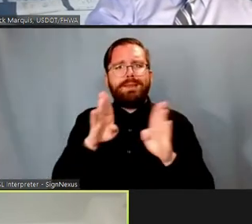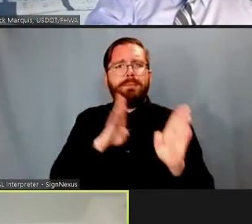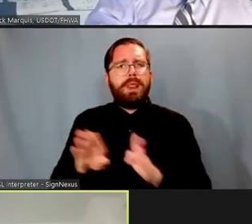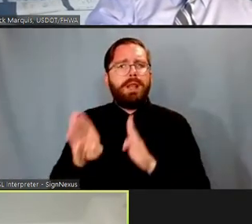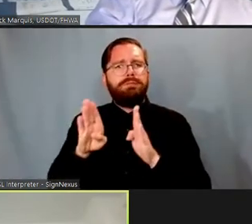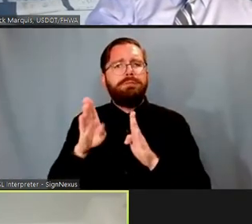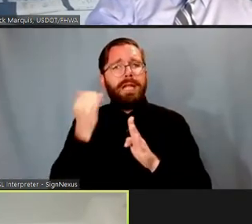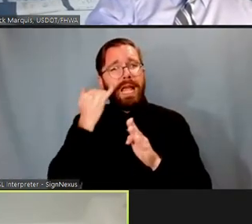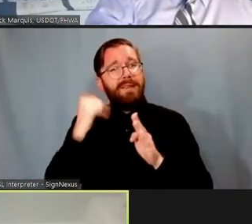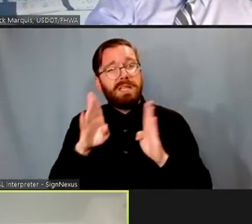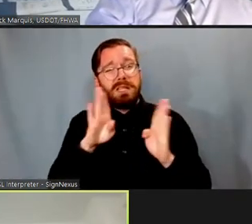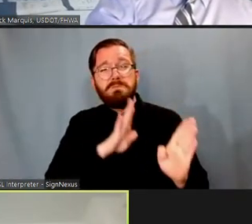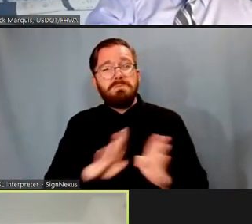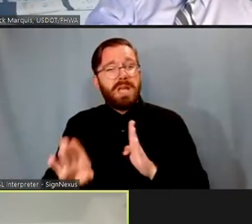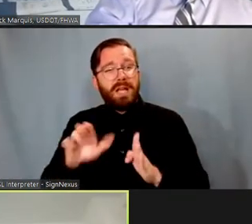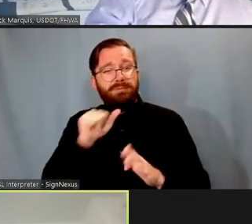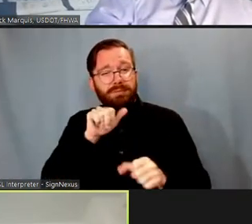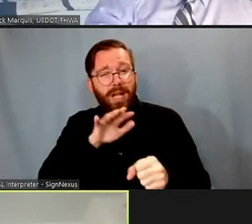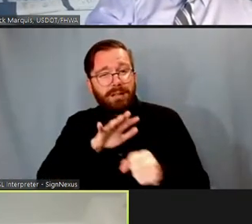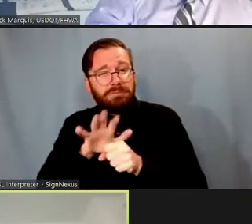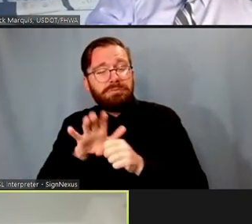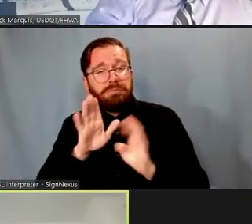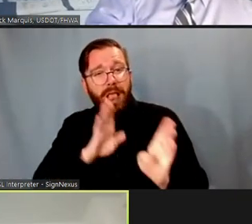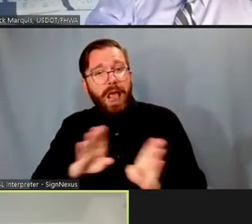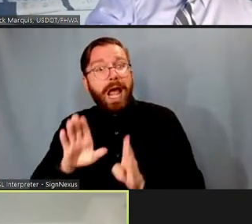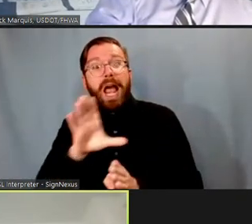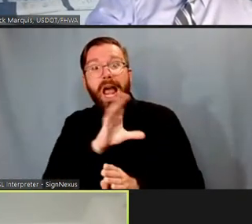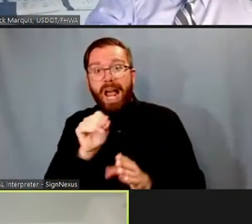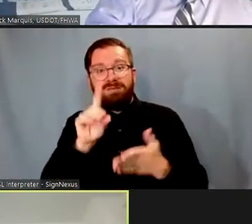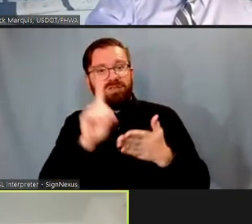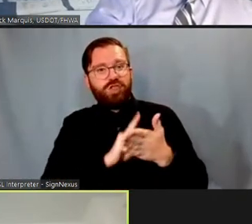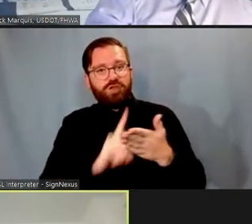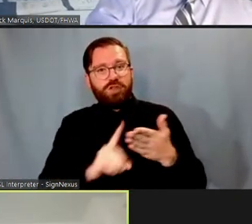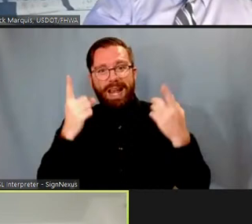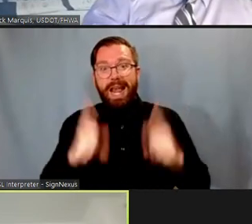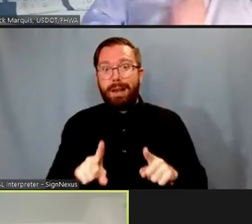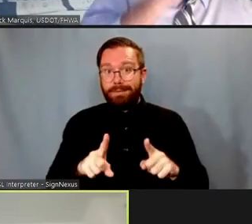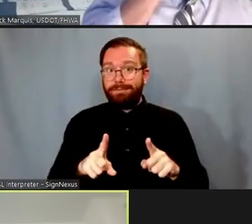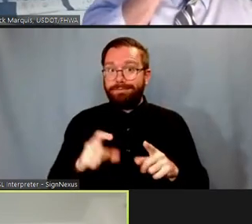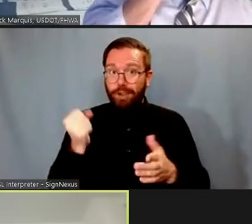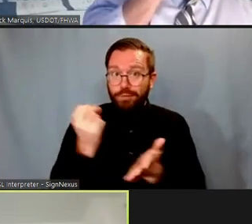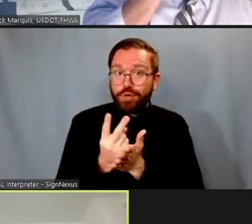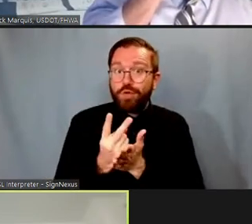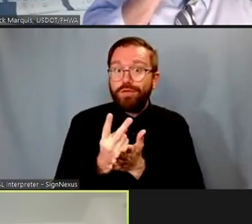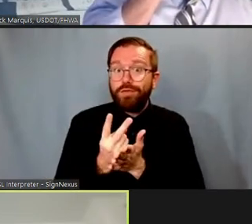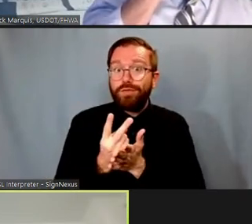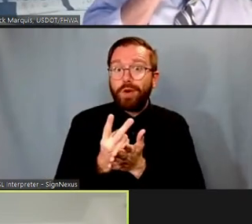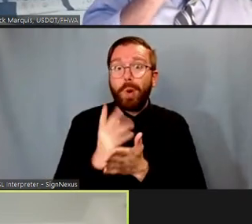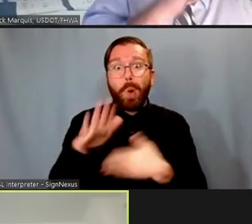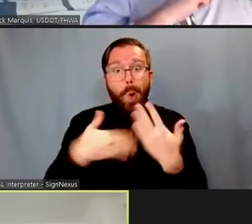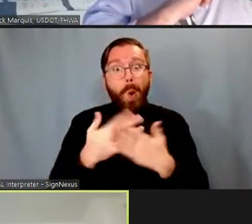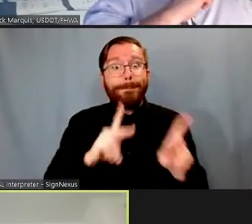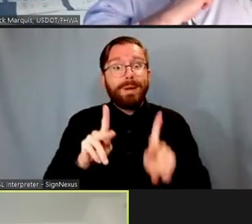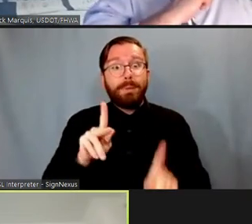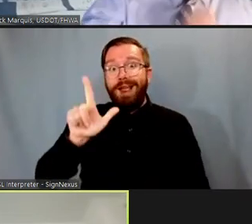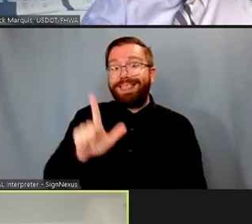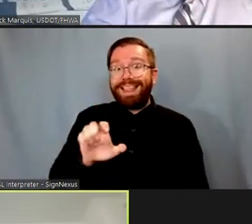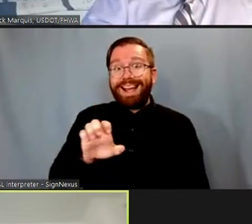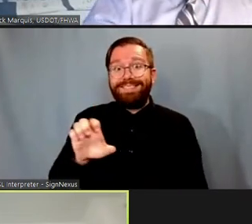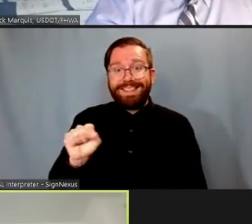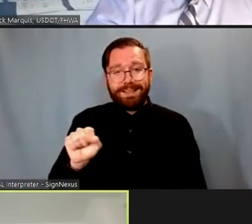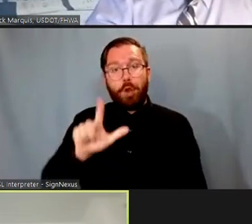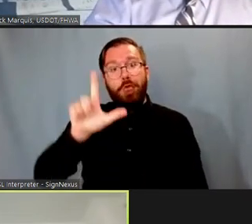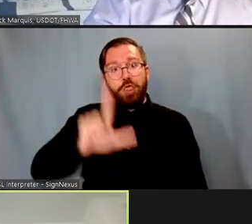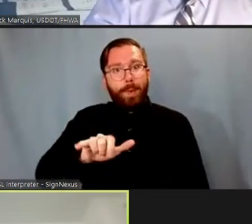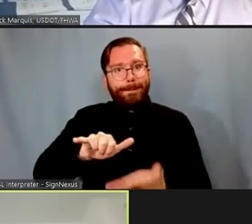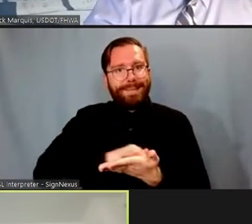plan is approved an exemption for all residents who live in lower manhattan must be granted those of us who live here